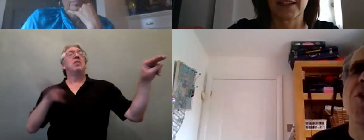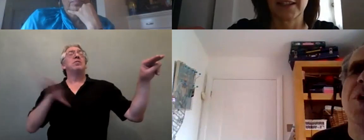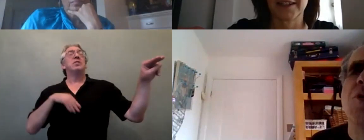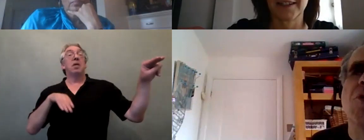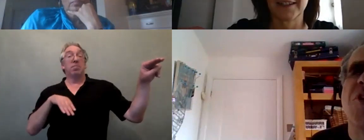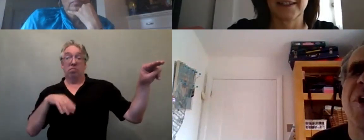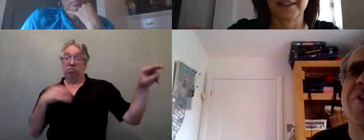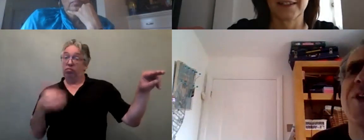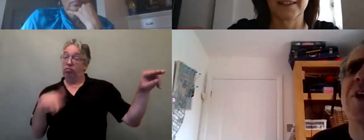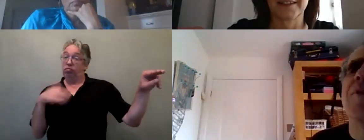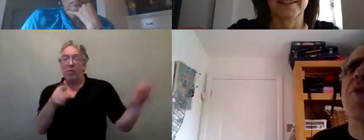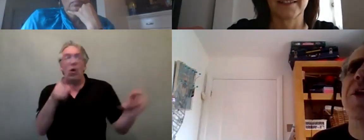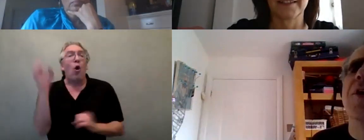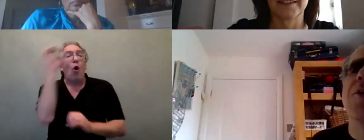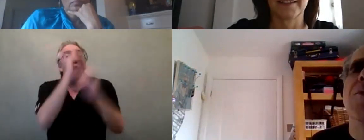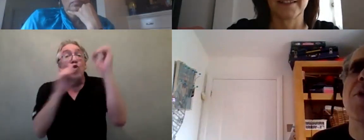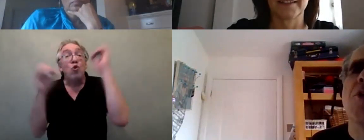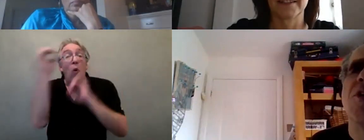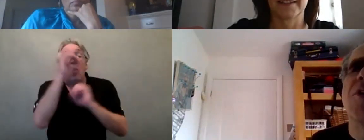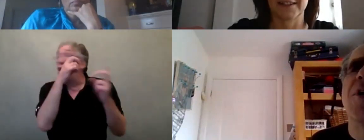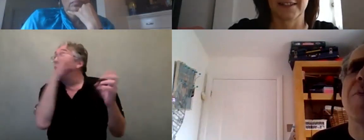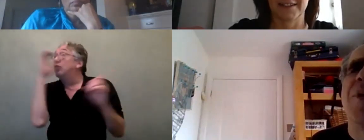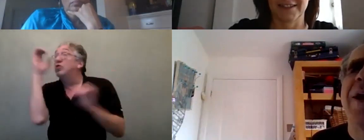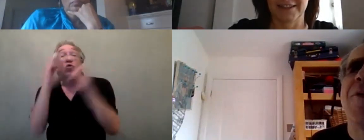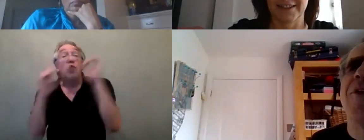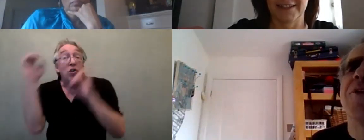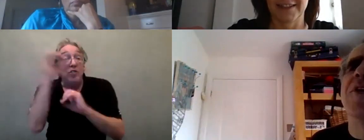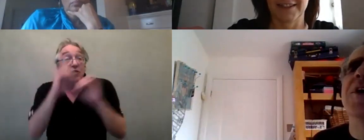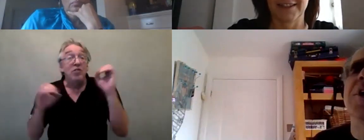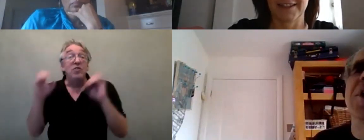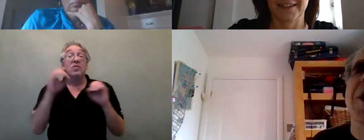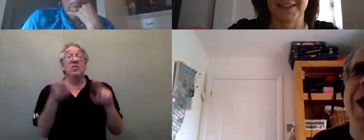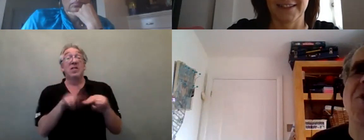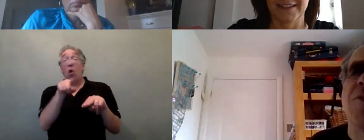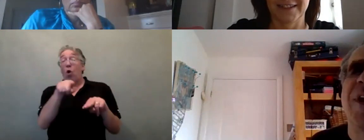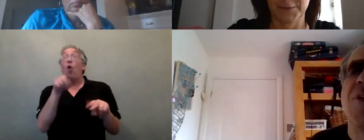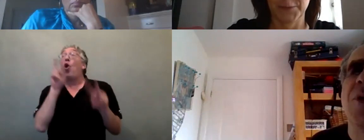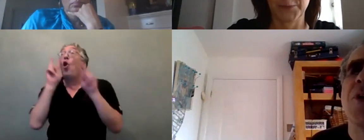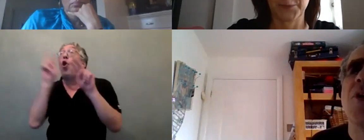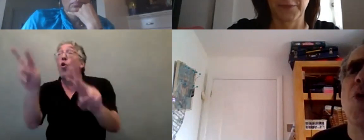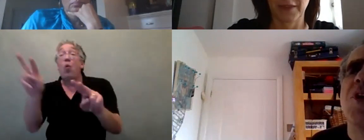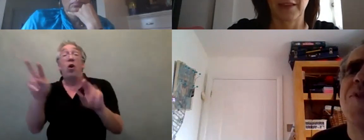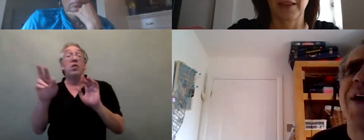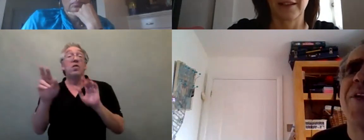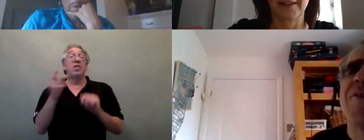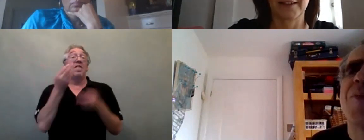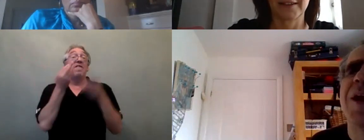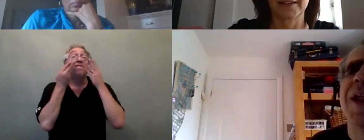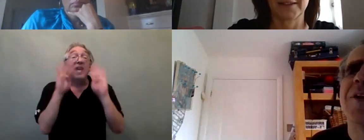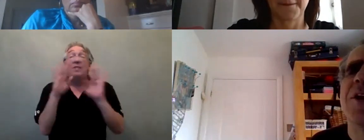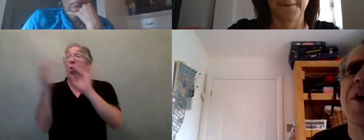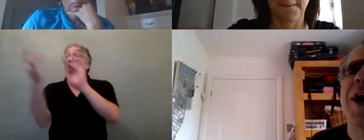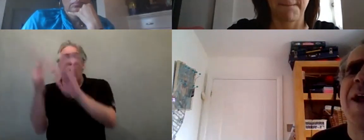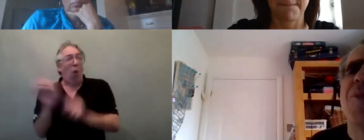when you do a Google search, when you look and browse and connect on Facebook, all of that stuff is